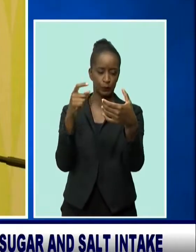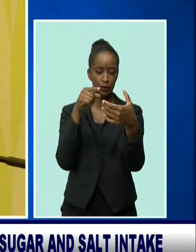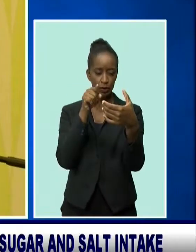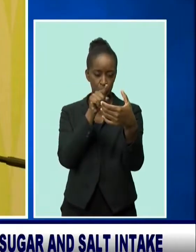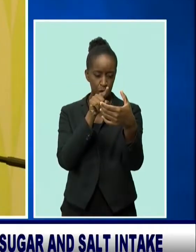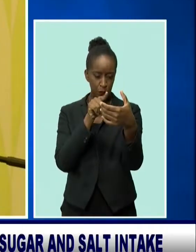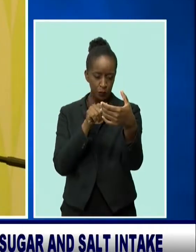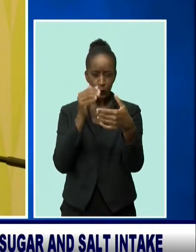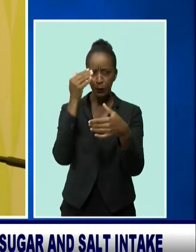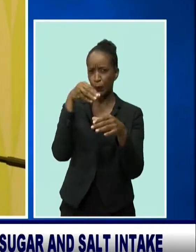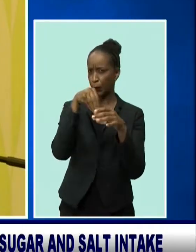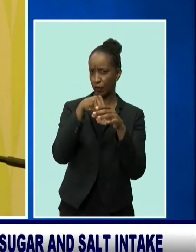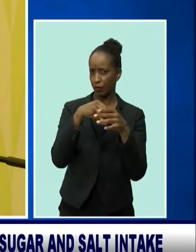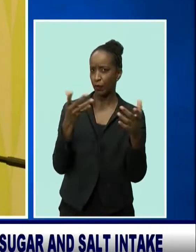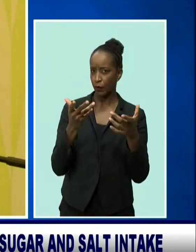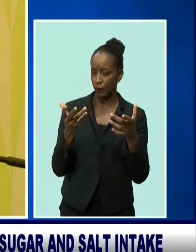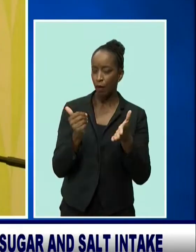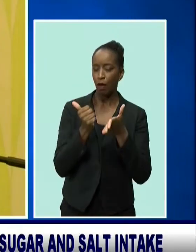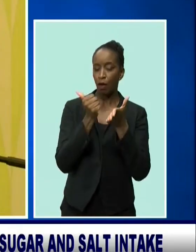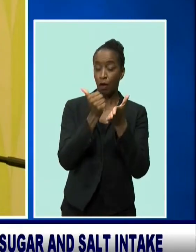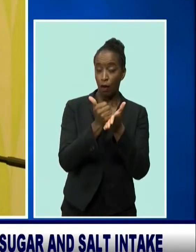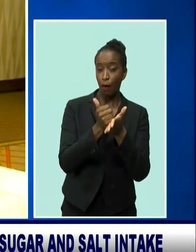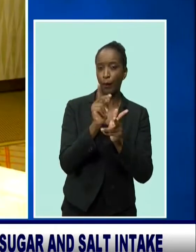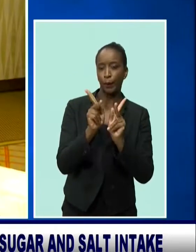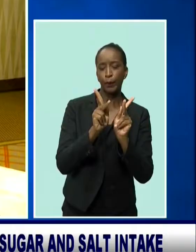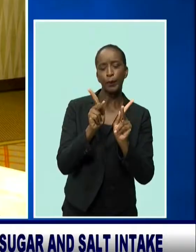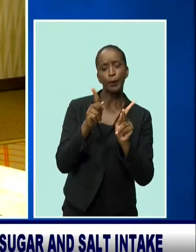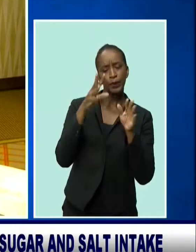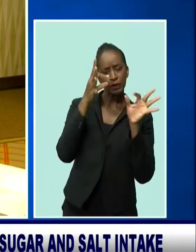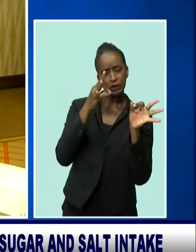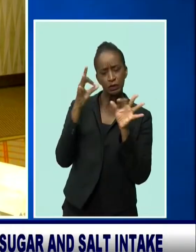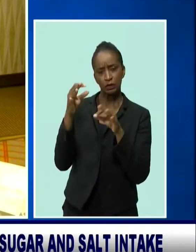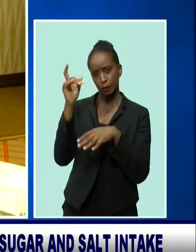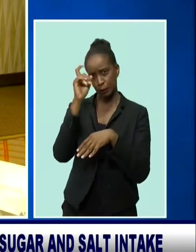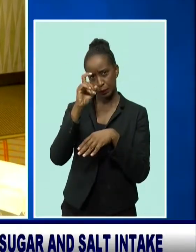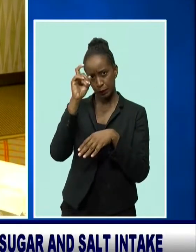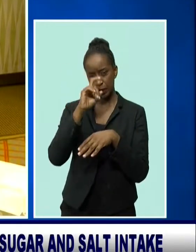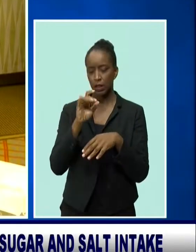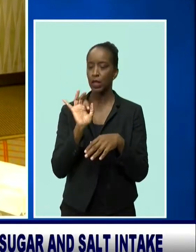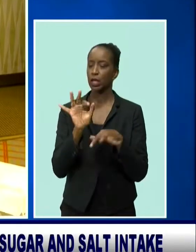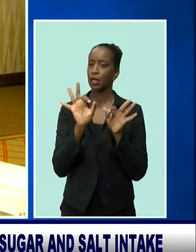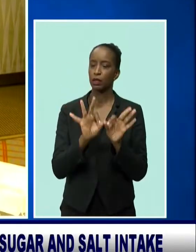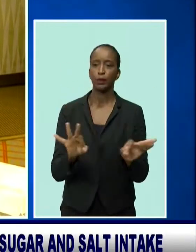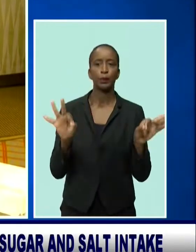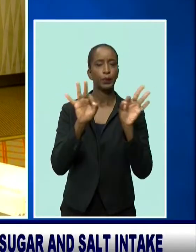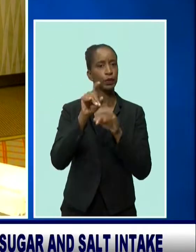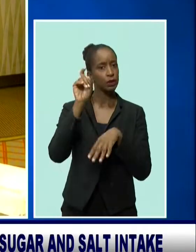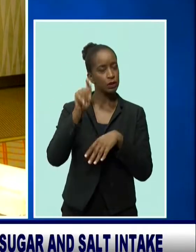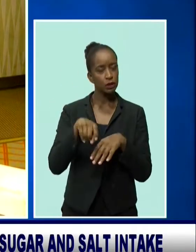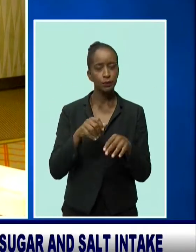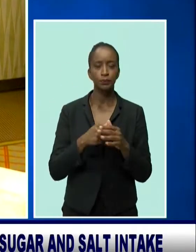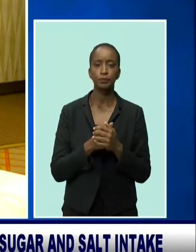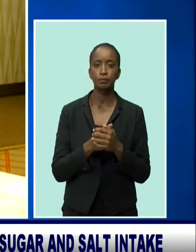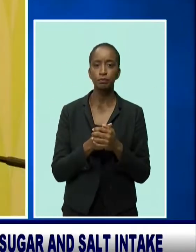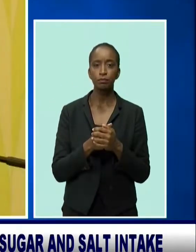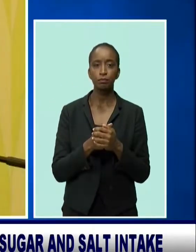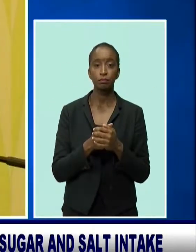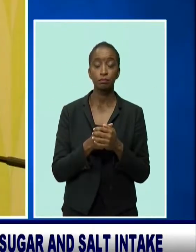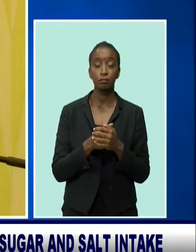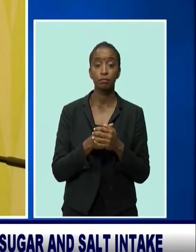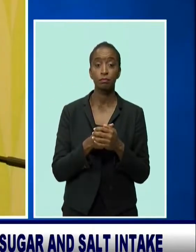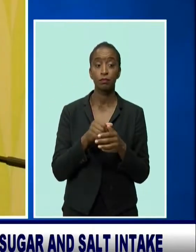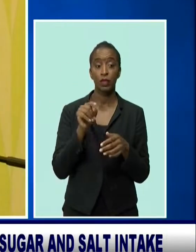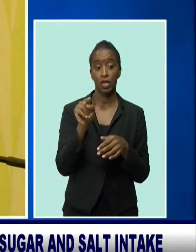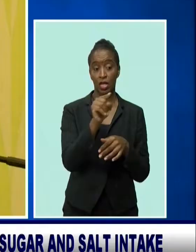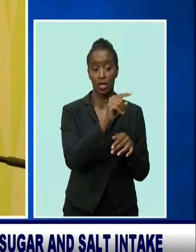in the Ministry of Foreign Trade and Business Development, Sandra Husbands, said it's urgently needed. So we must therefore work with stakeholders who